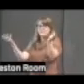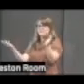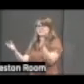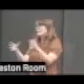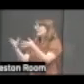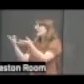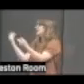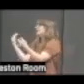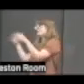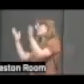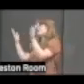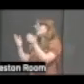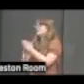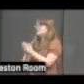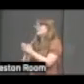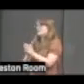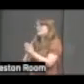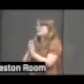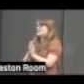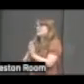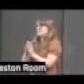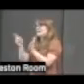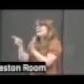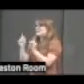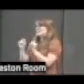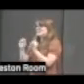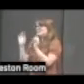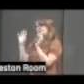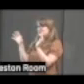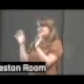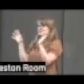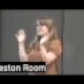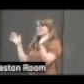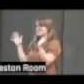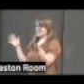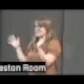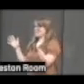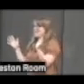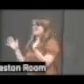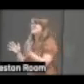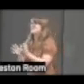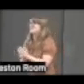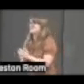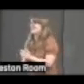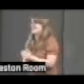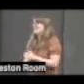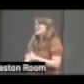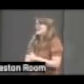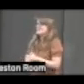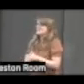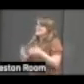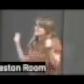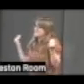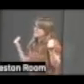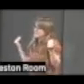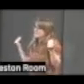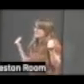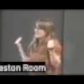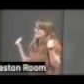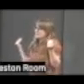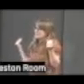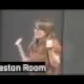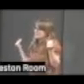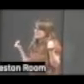pick someone on Zoom or in the room that's the opposite sex and be like, oh, you're a good genetic match, right? But if I put you in a